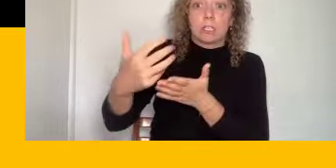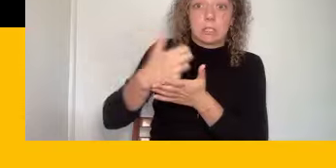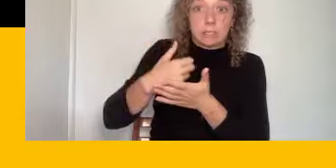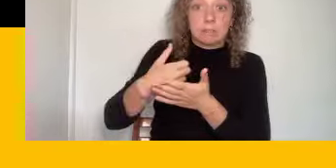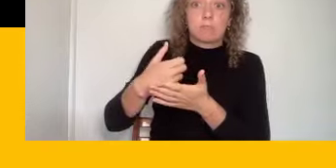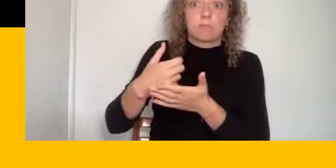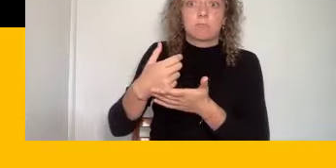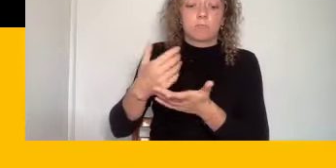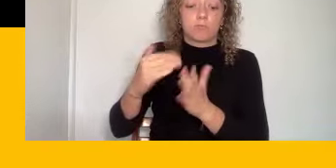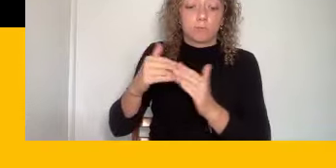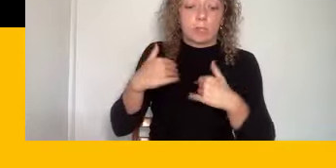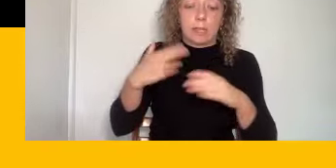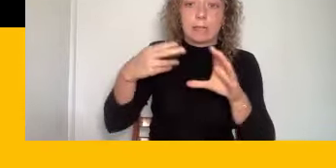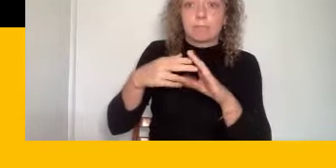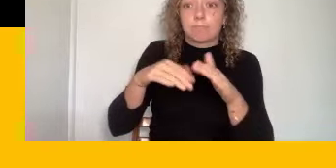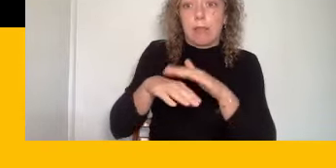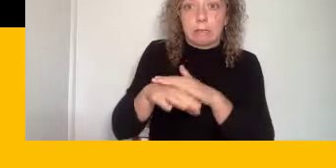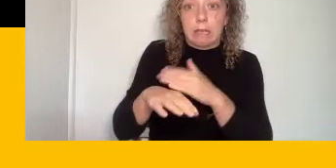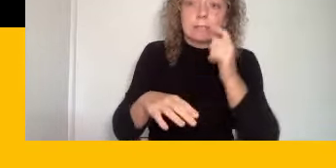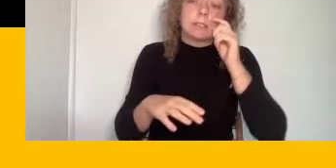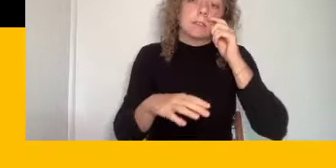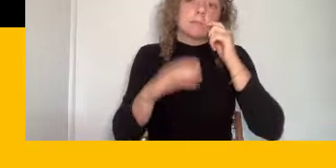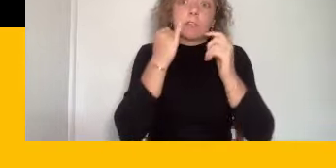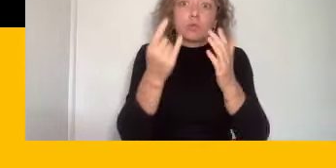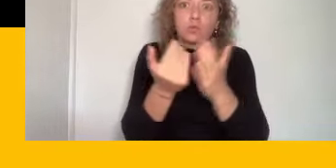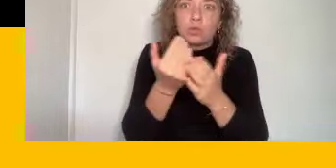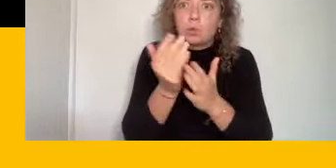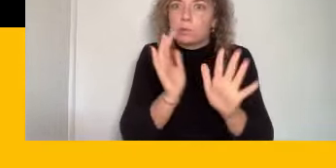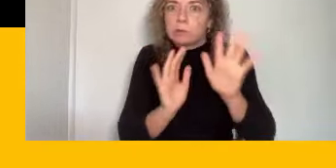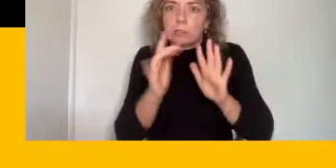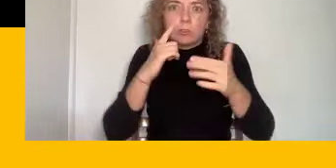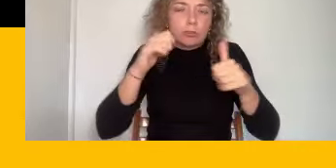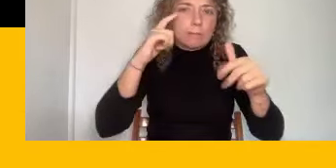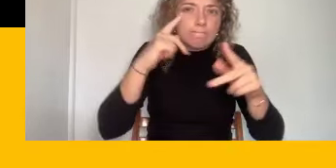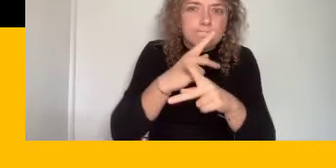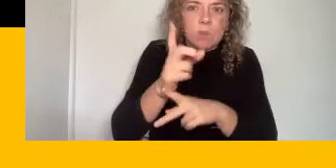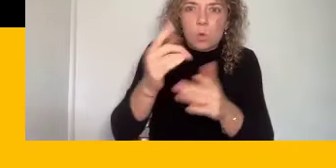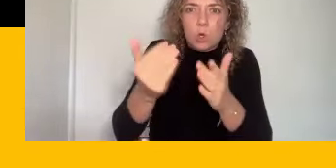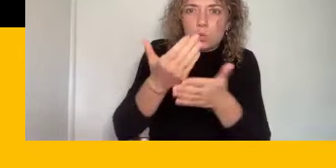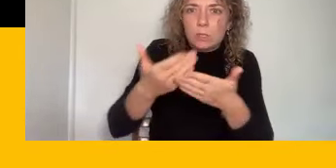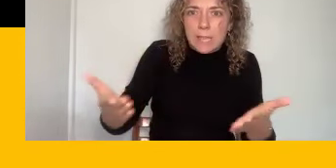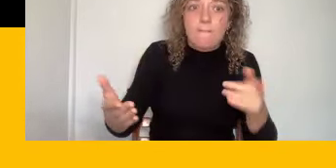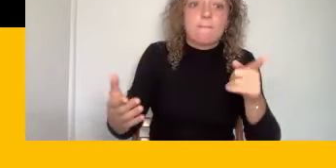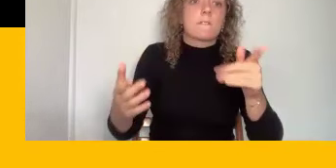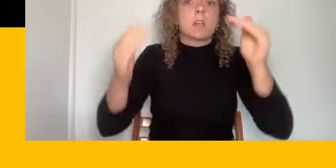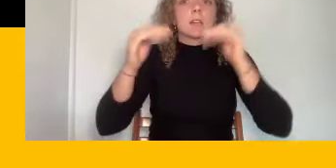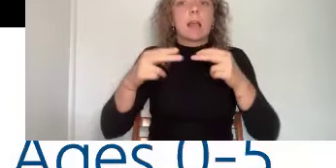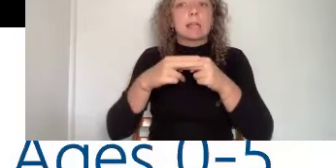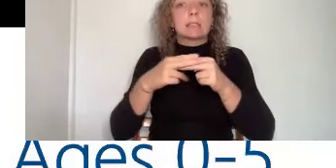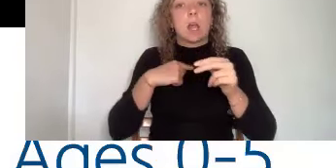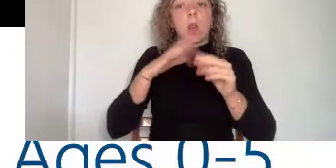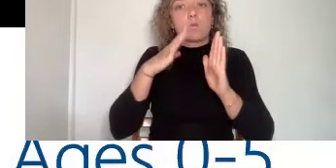let me tell you where they are in case you newly have access and you're trying to figure out where new stuff is. So on the next slide, I'll show